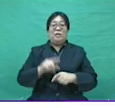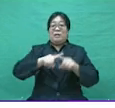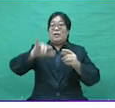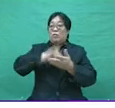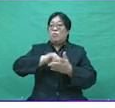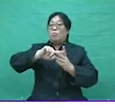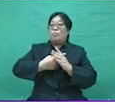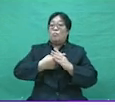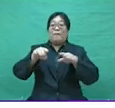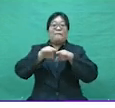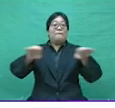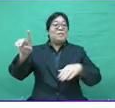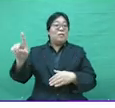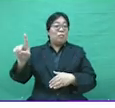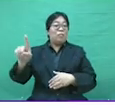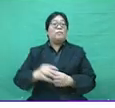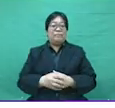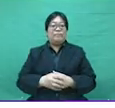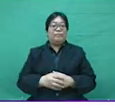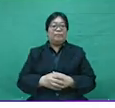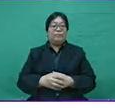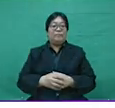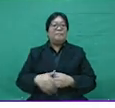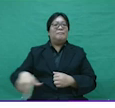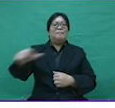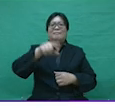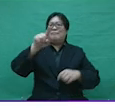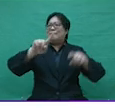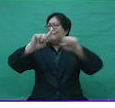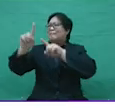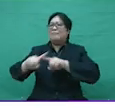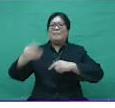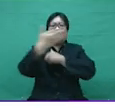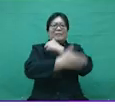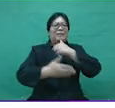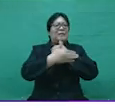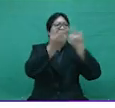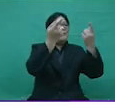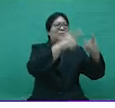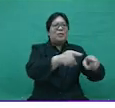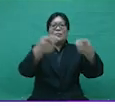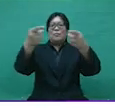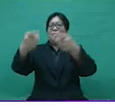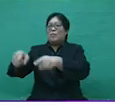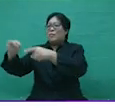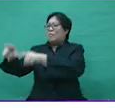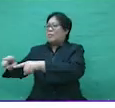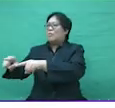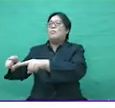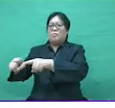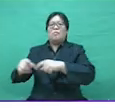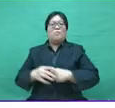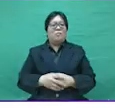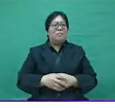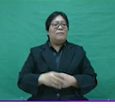the beginning of phase number one that has been faced by different countries at that time before, and a lot of